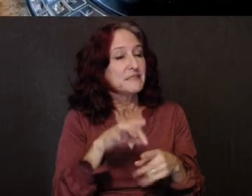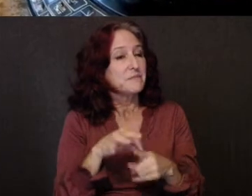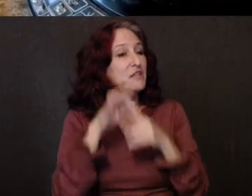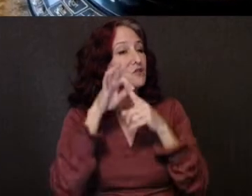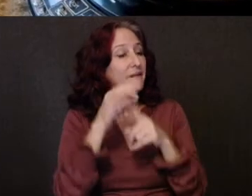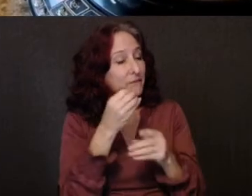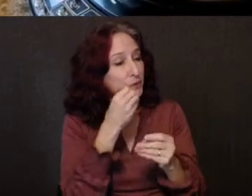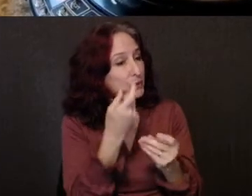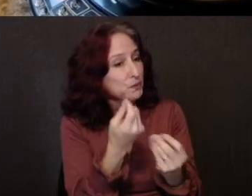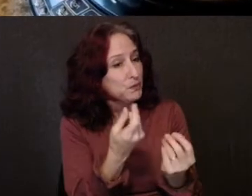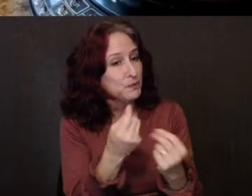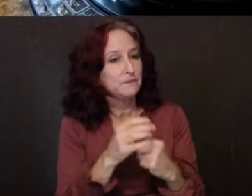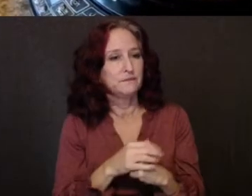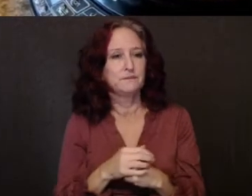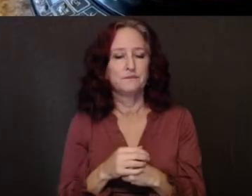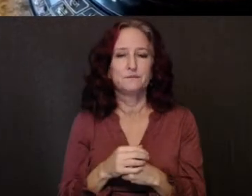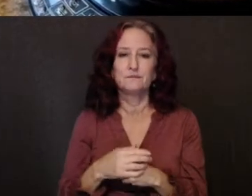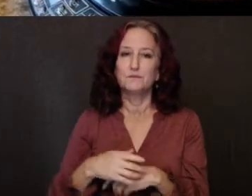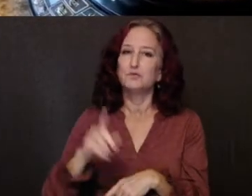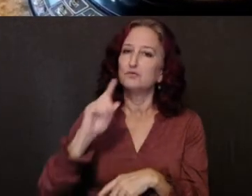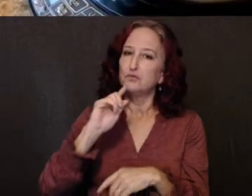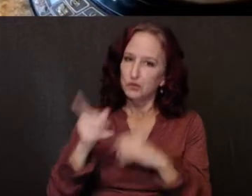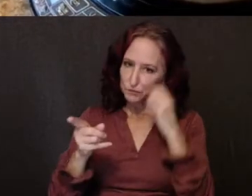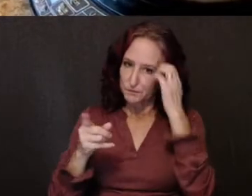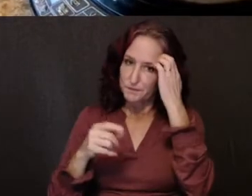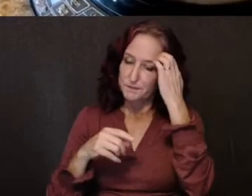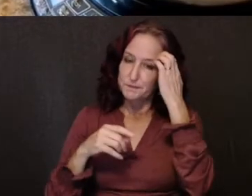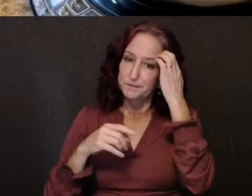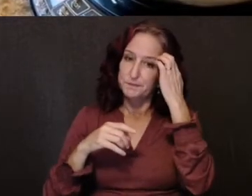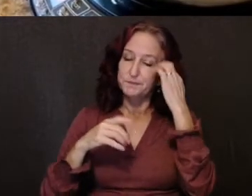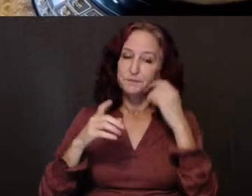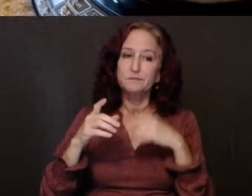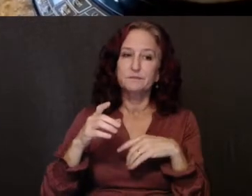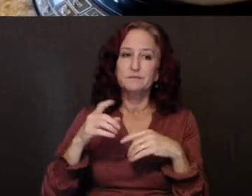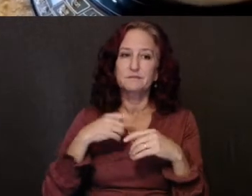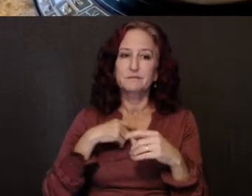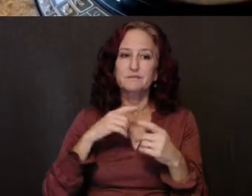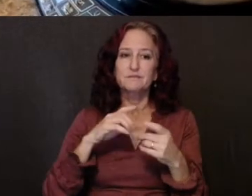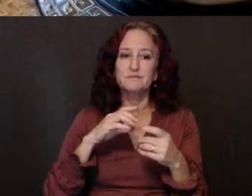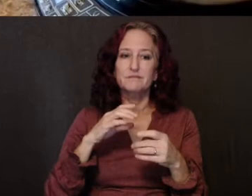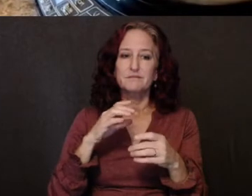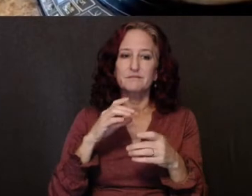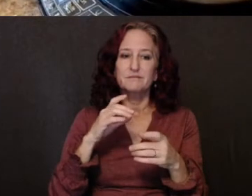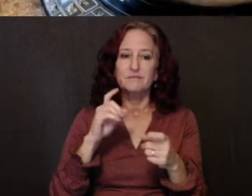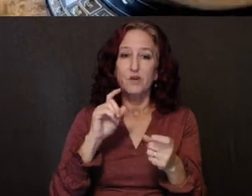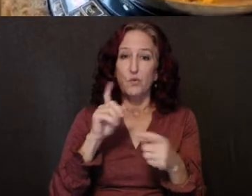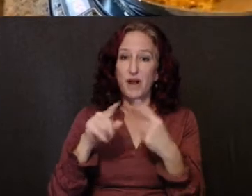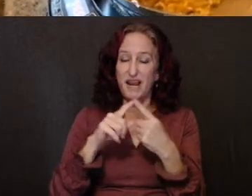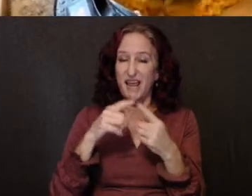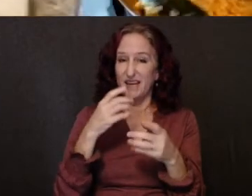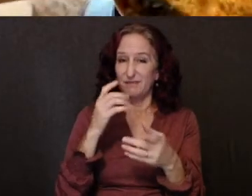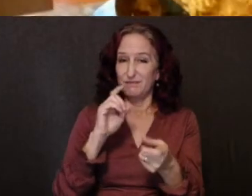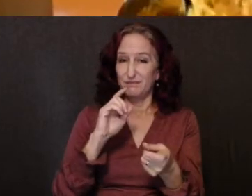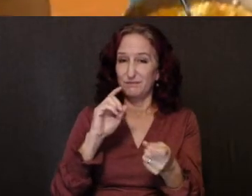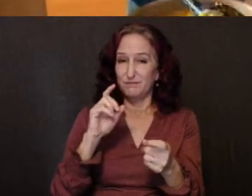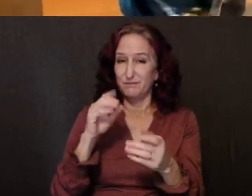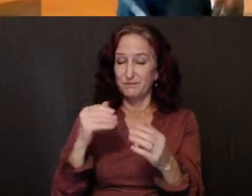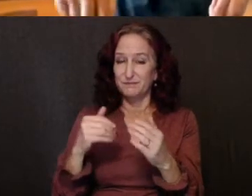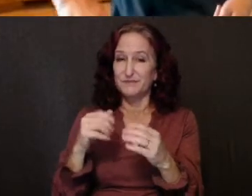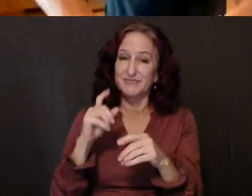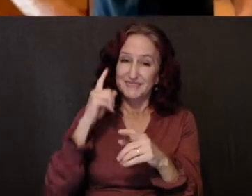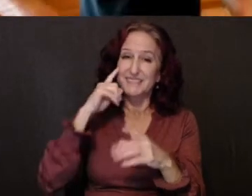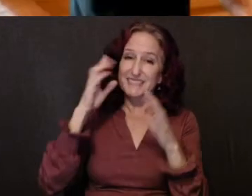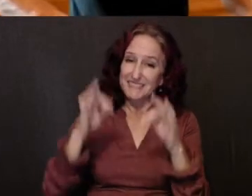do there? What kinds of dishes do you make? Specialties? Sure. So when I